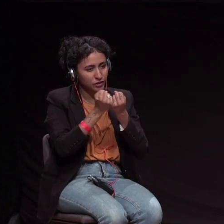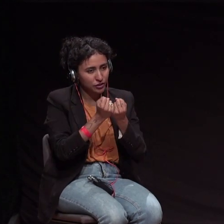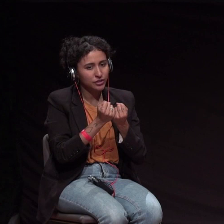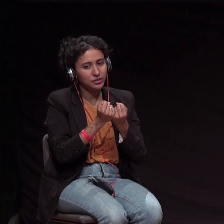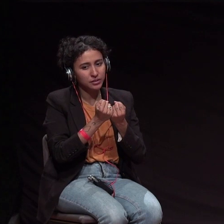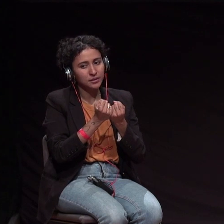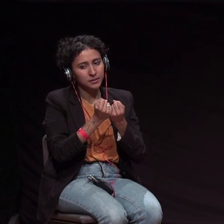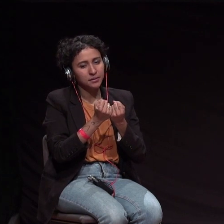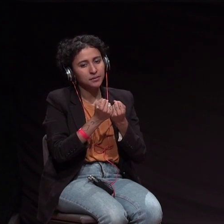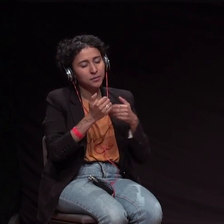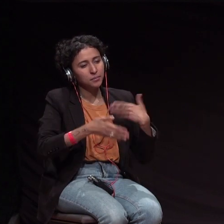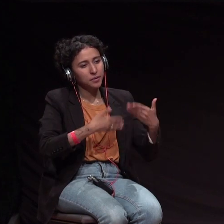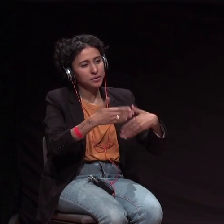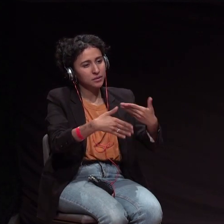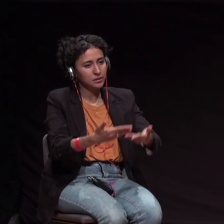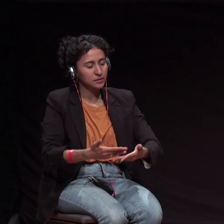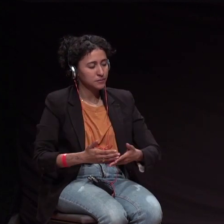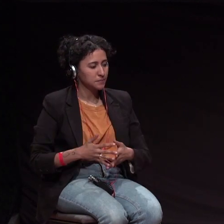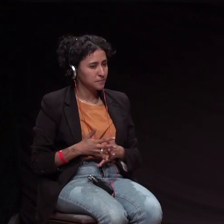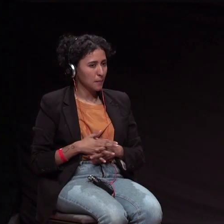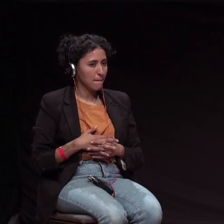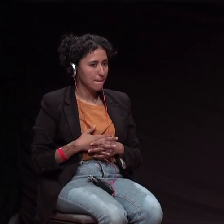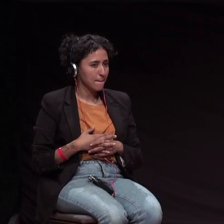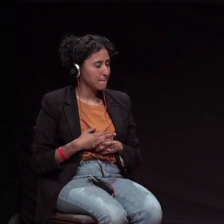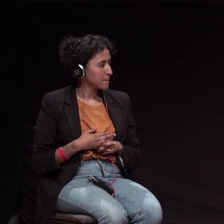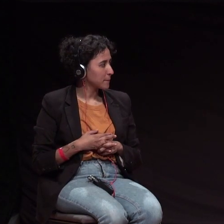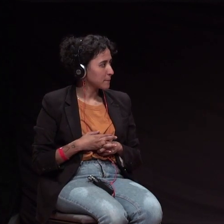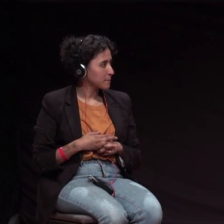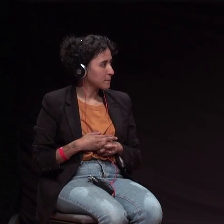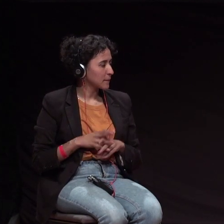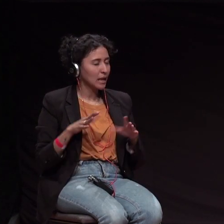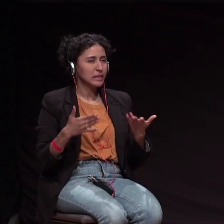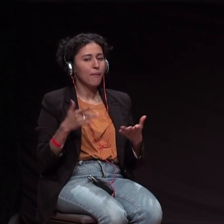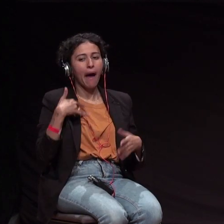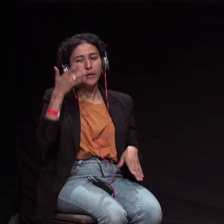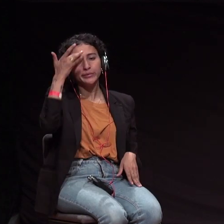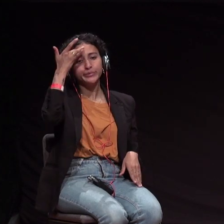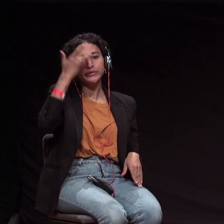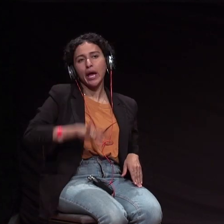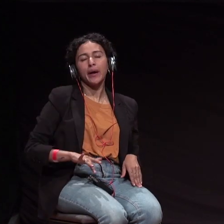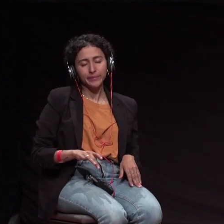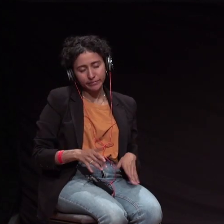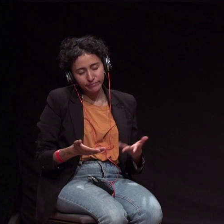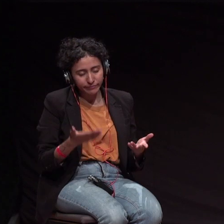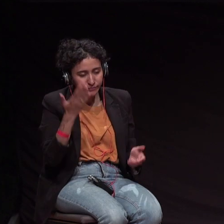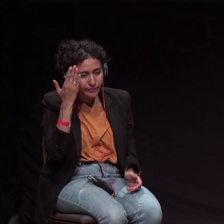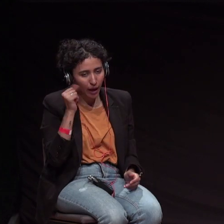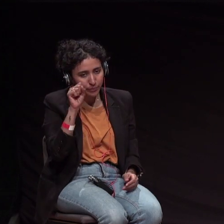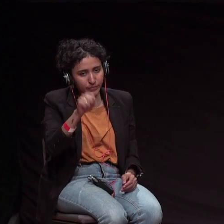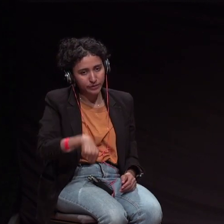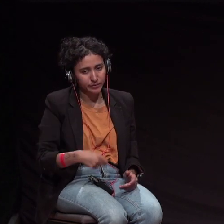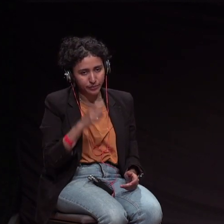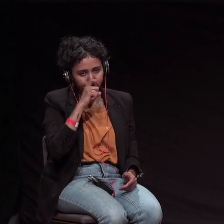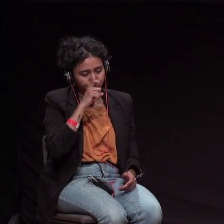they don't know. And they knew how, like, this is an age-old,